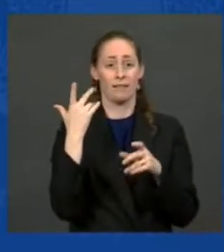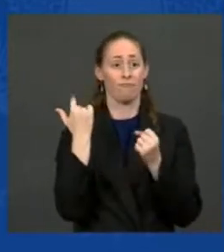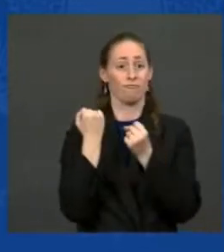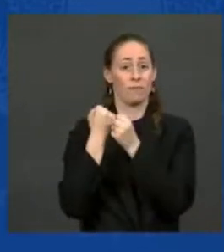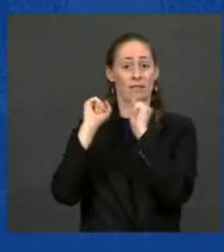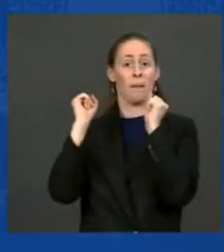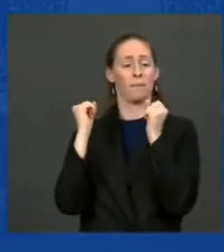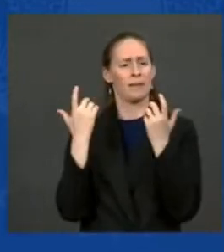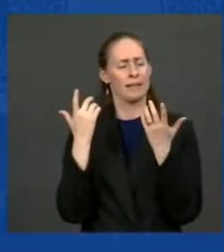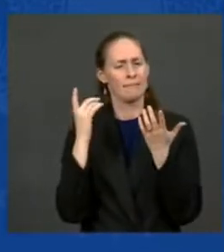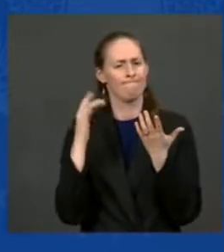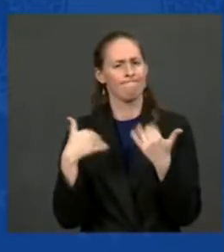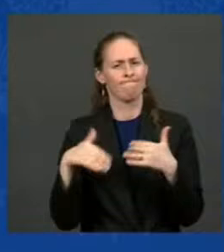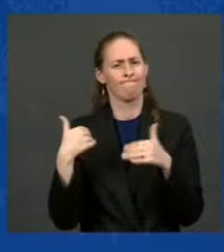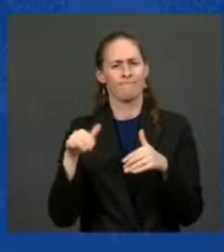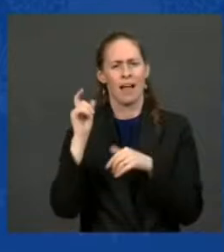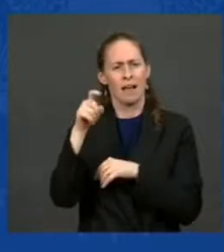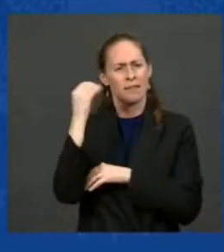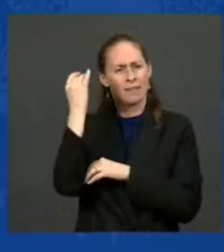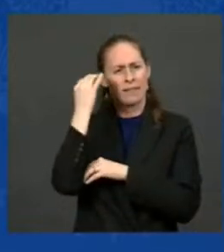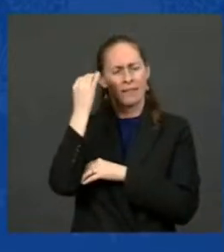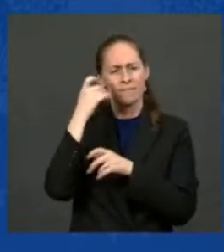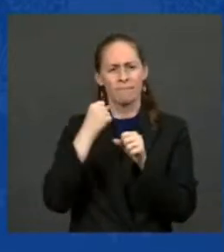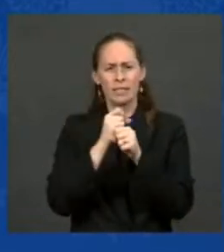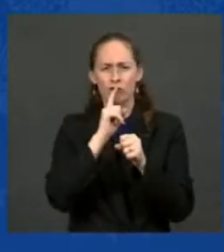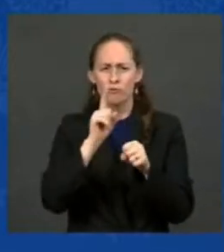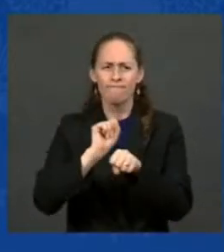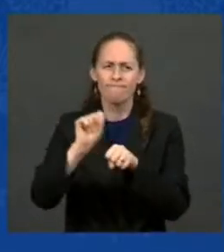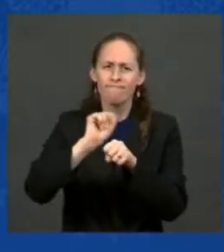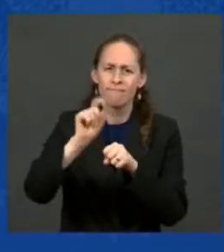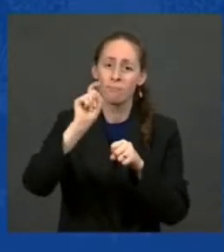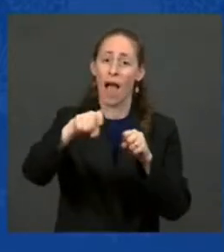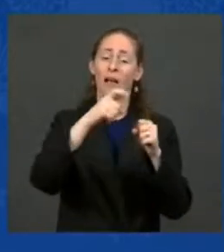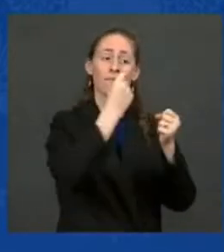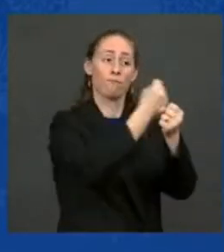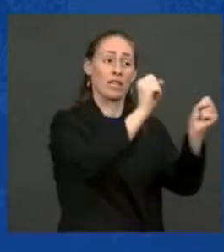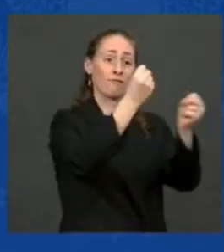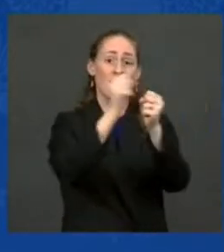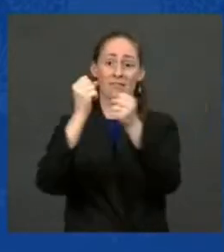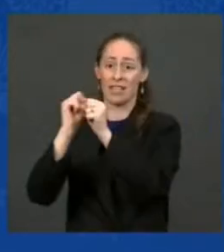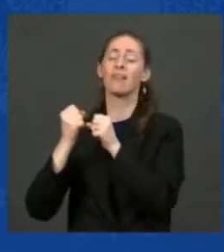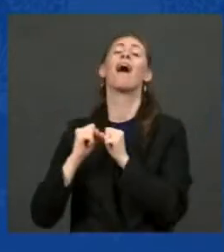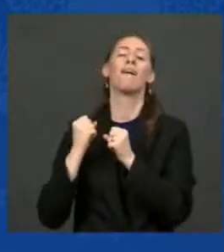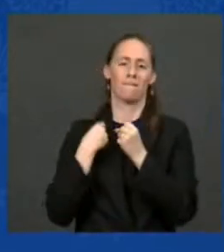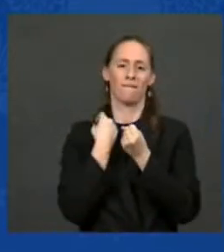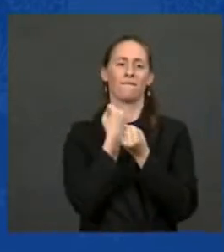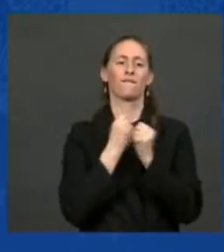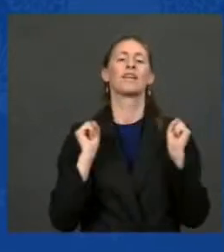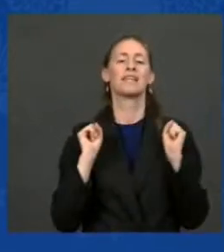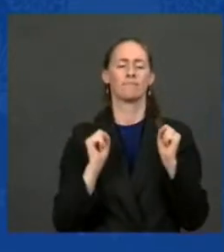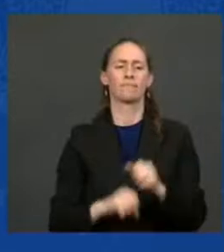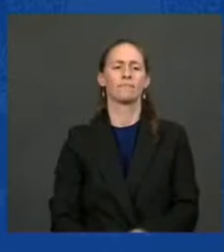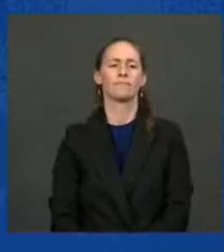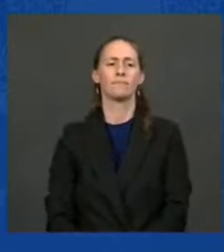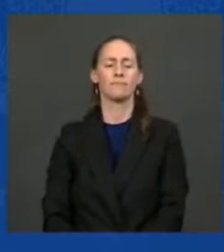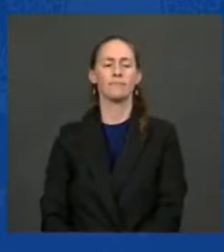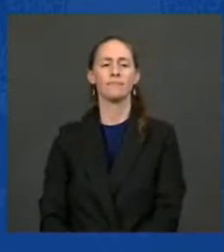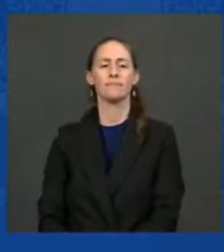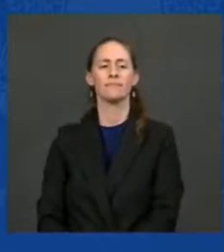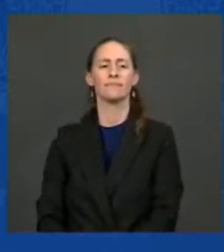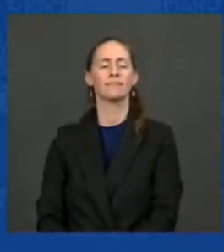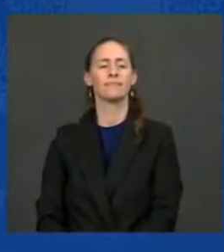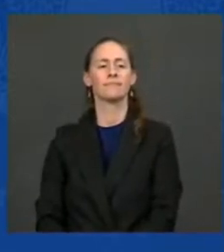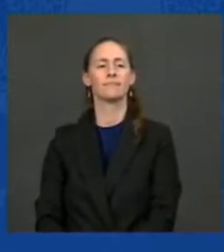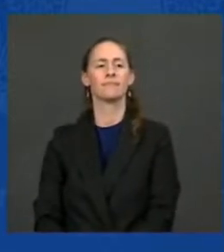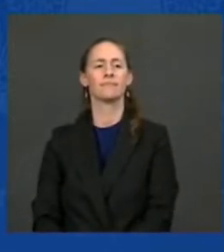ourselves without also helping ensure that liberty and justice for everyone. And let's dedicate to the unending fight to bring